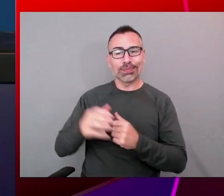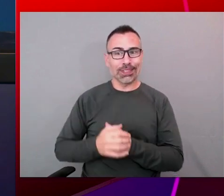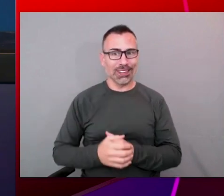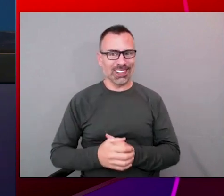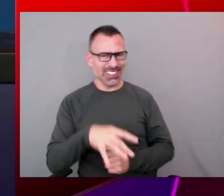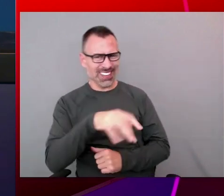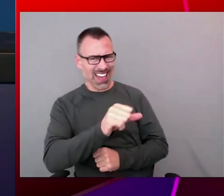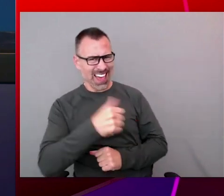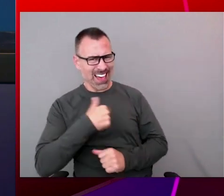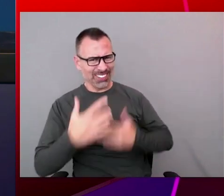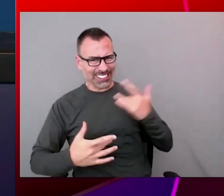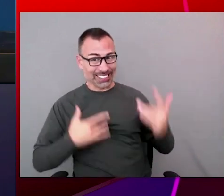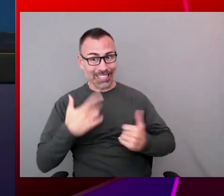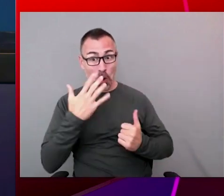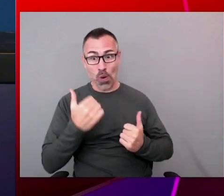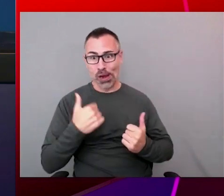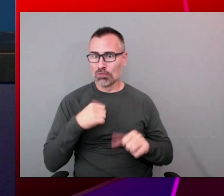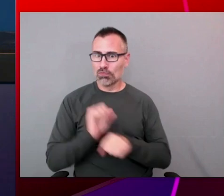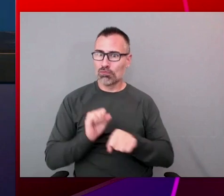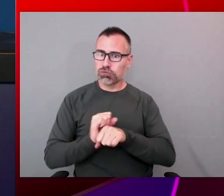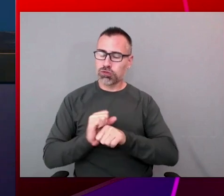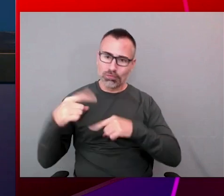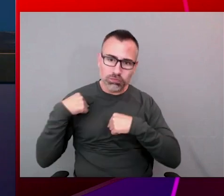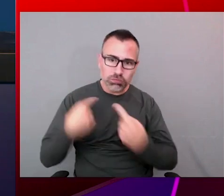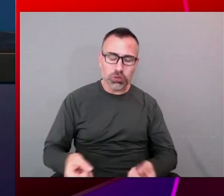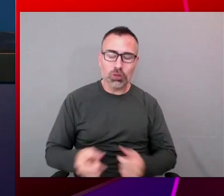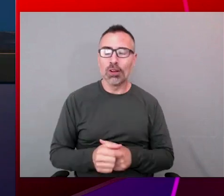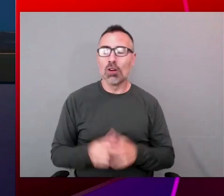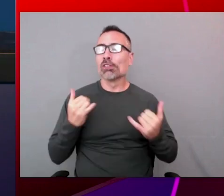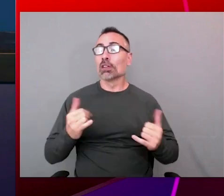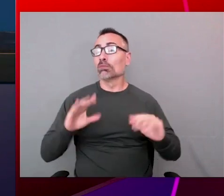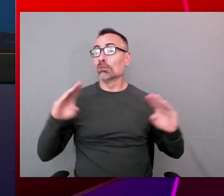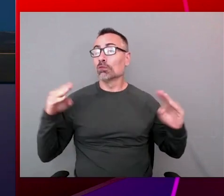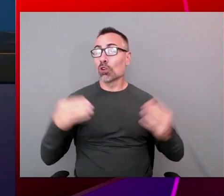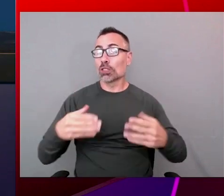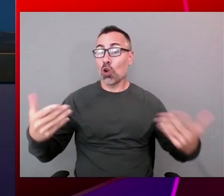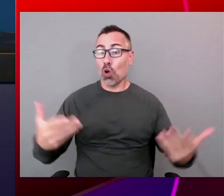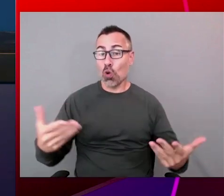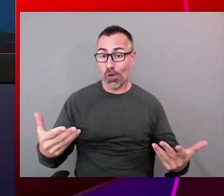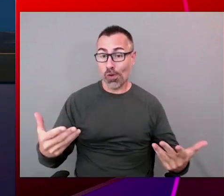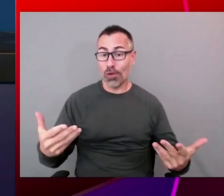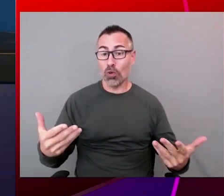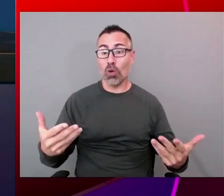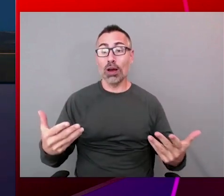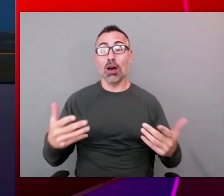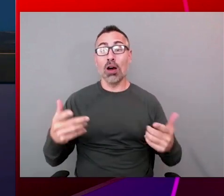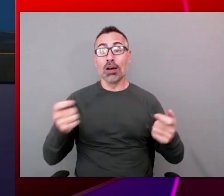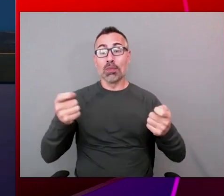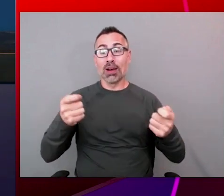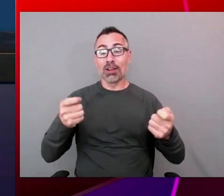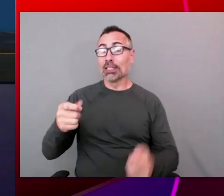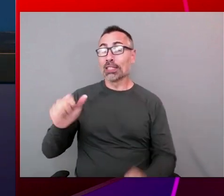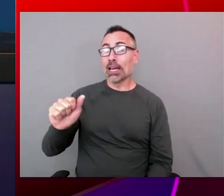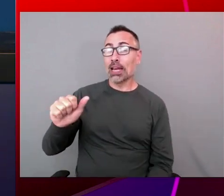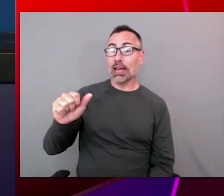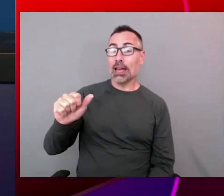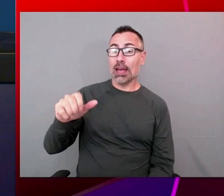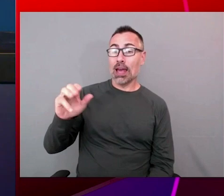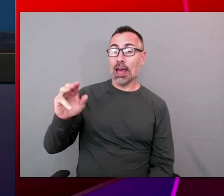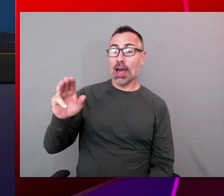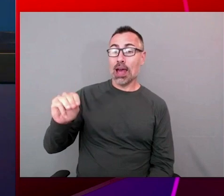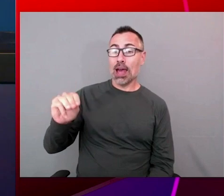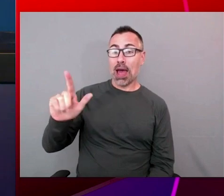really hard on it. So right now we are focusing on democratizing AI ML and bringing it to community